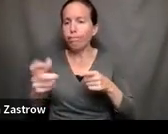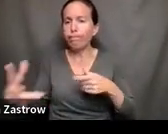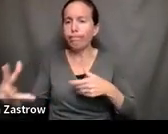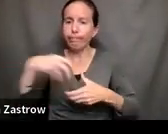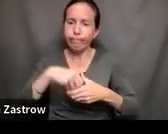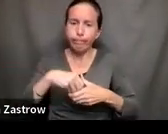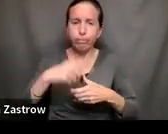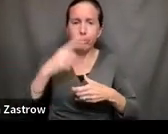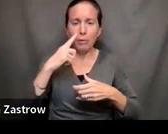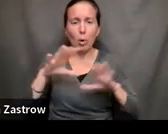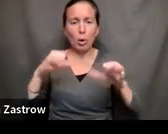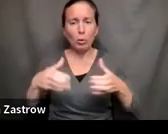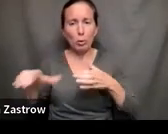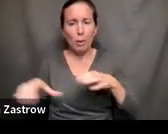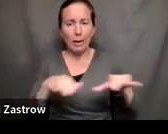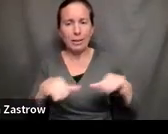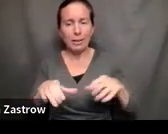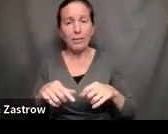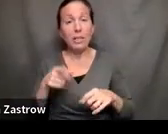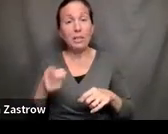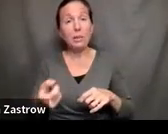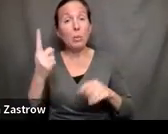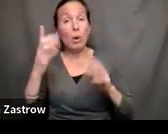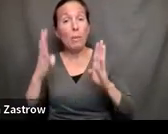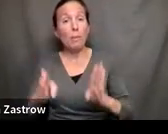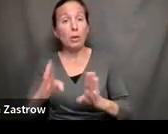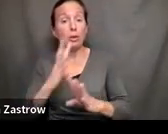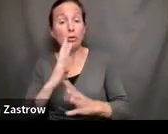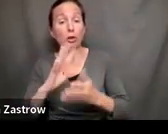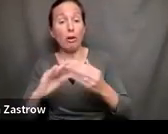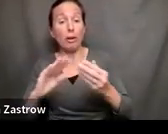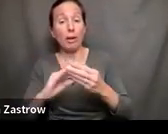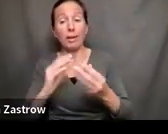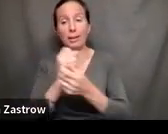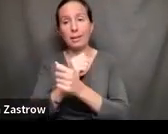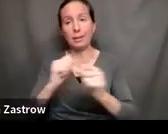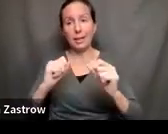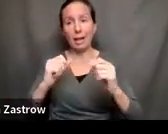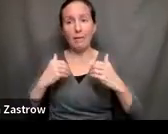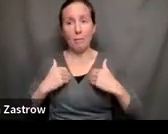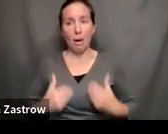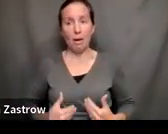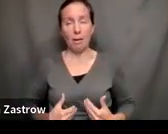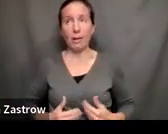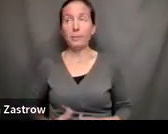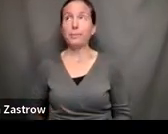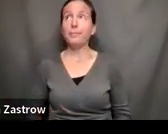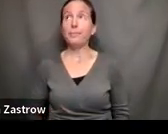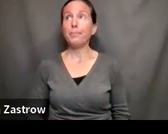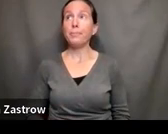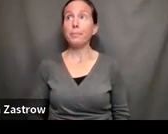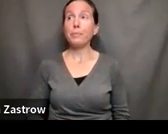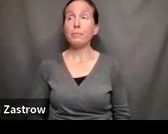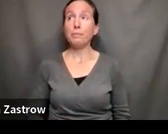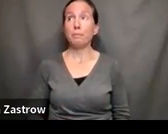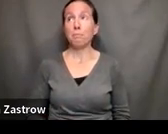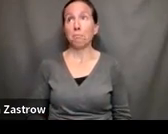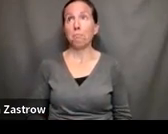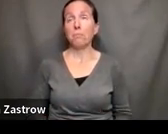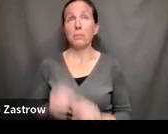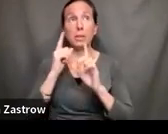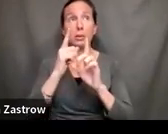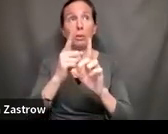I think for safe body, if we were to say something like that in a goal, we would put